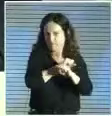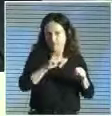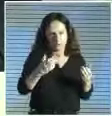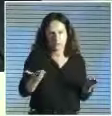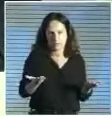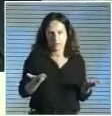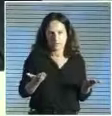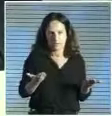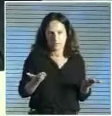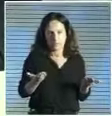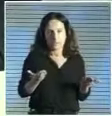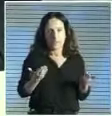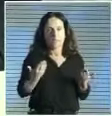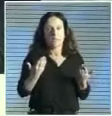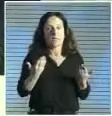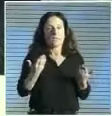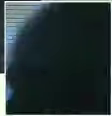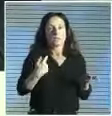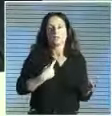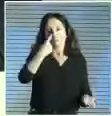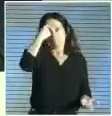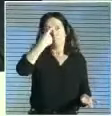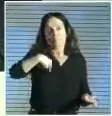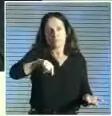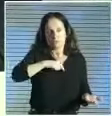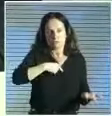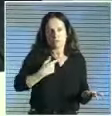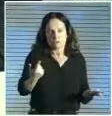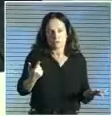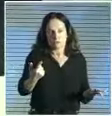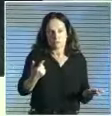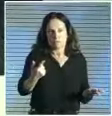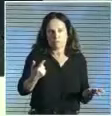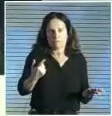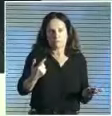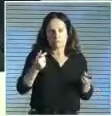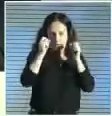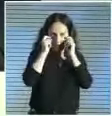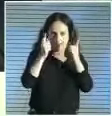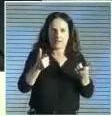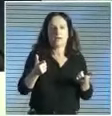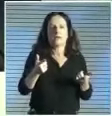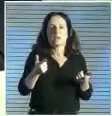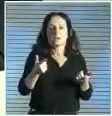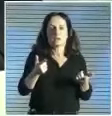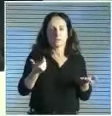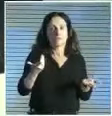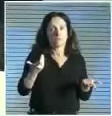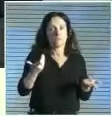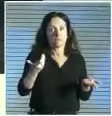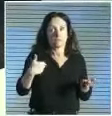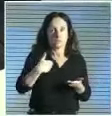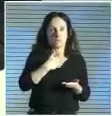we very rapidly found the interest of big companies that they are keen to mentoring this